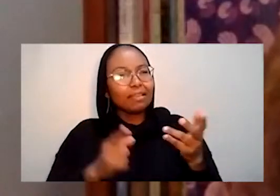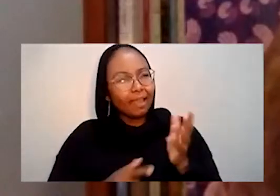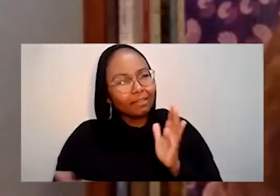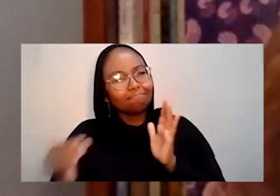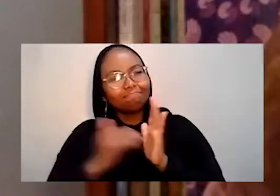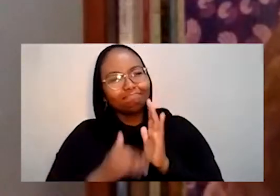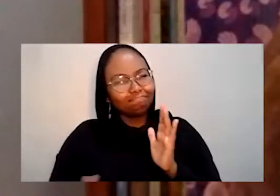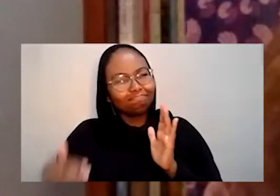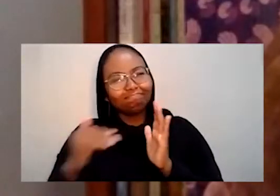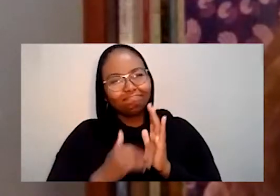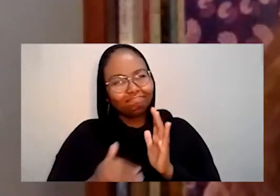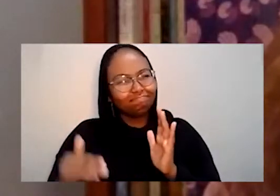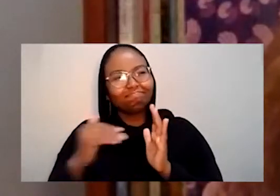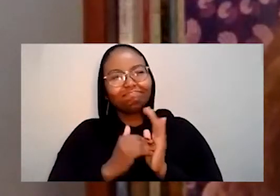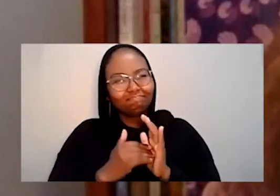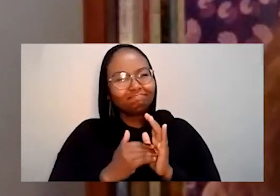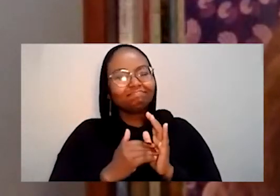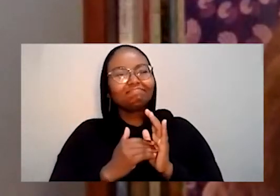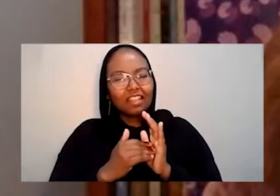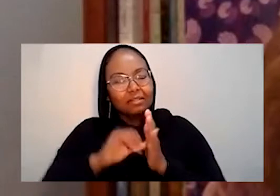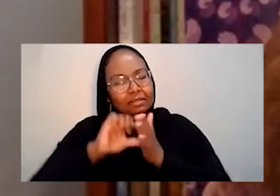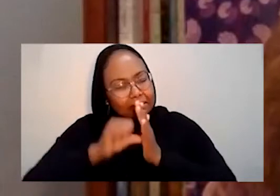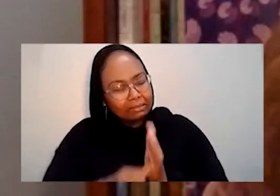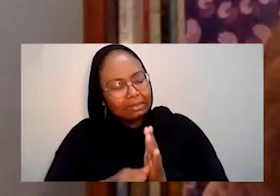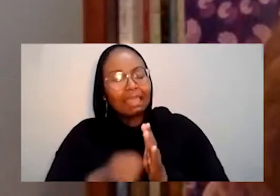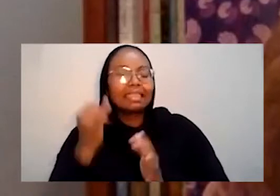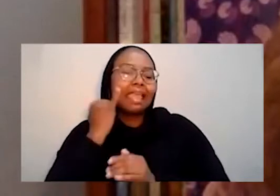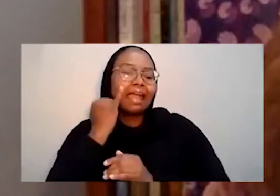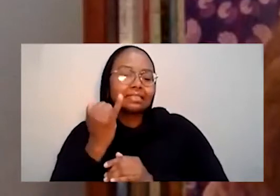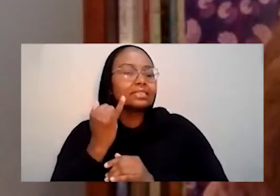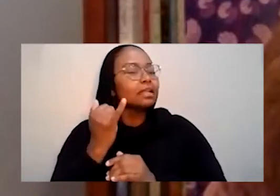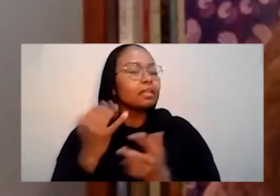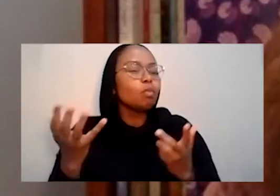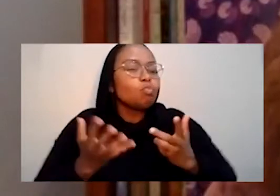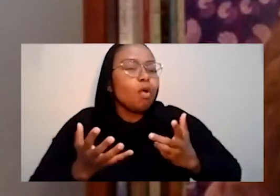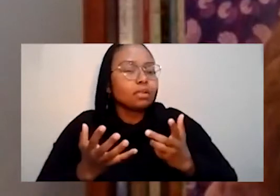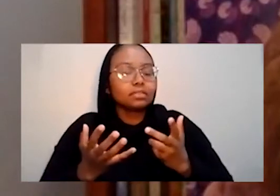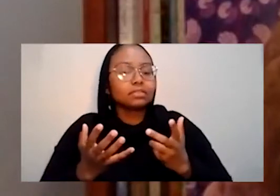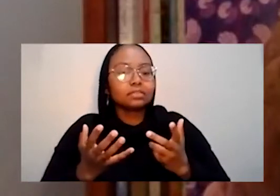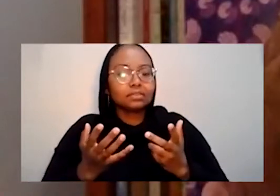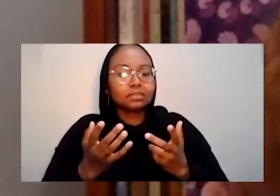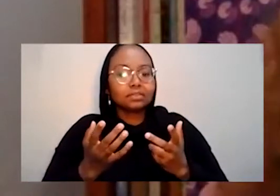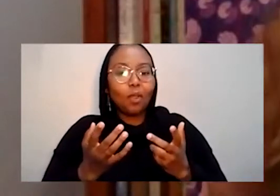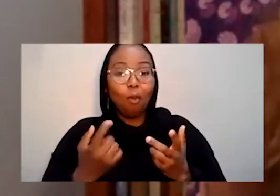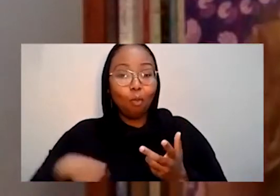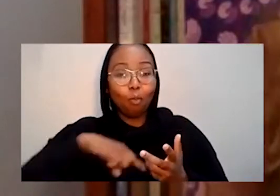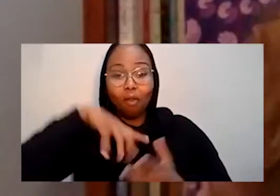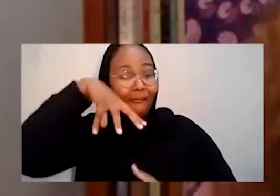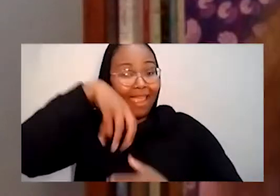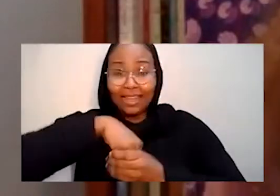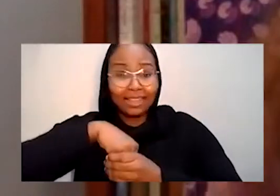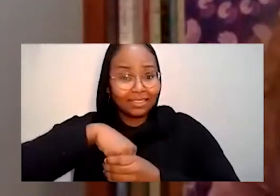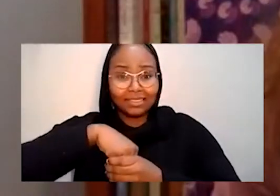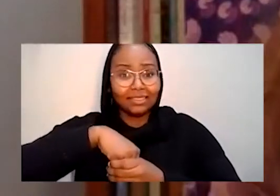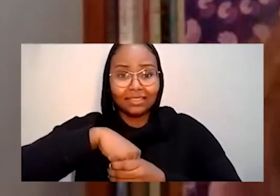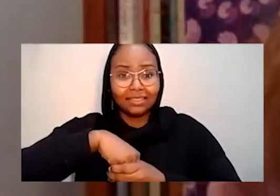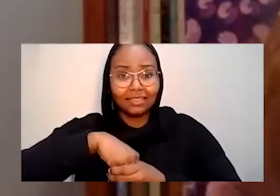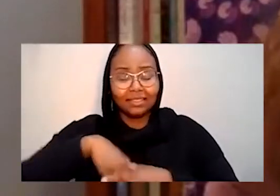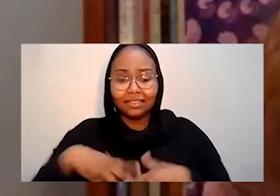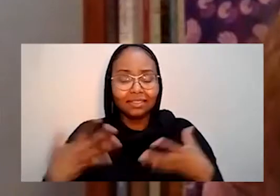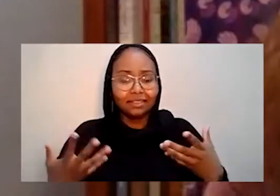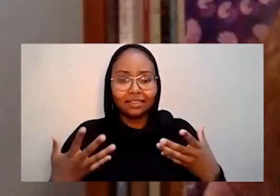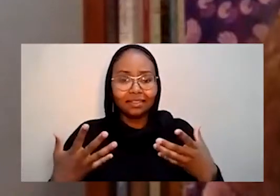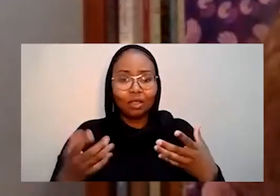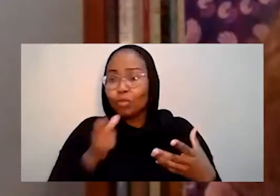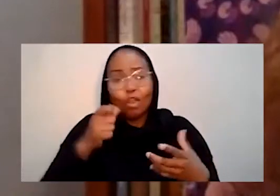reinforces the idea that we're in it and there's no choice but to be in it